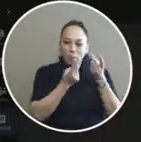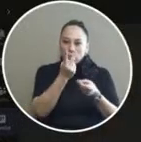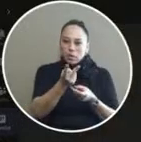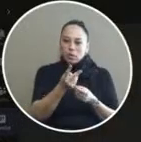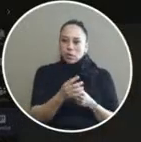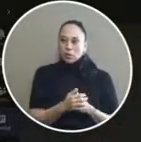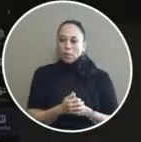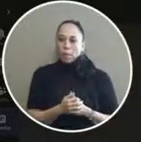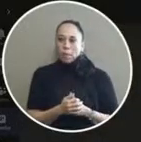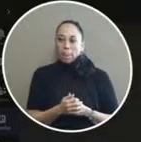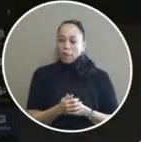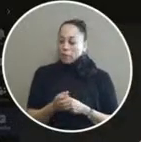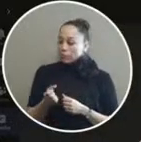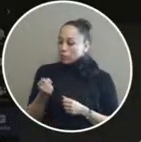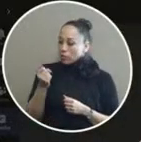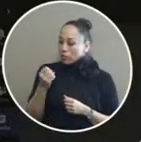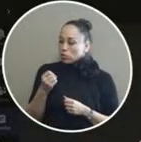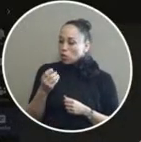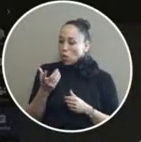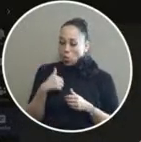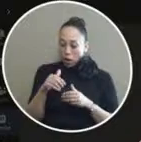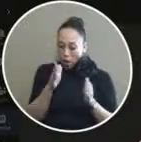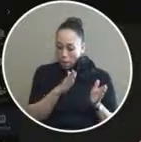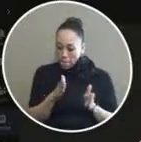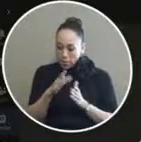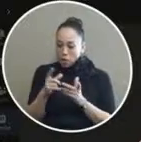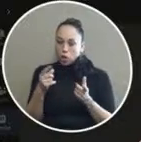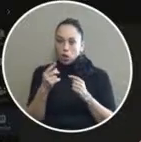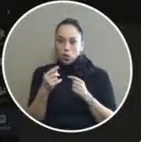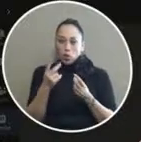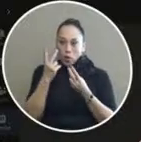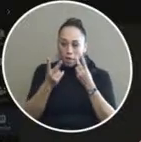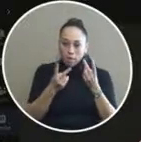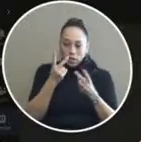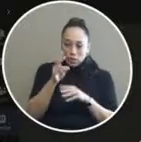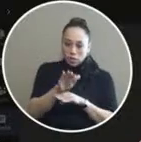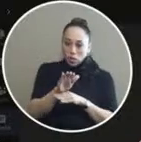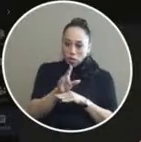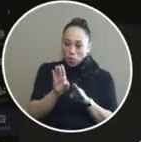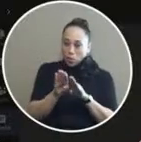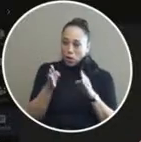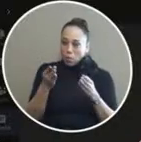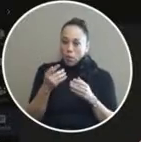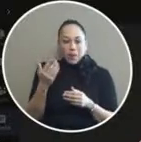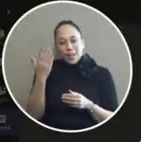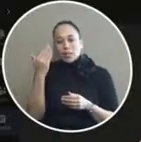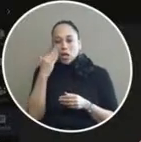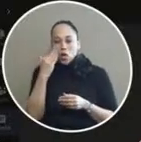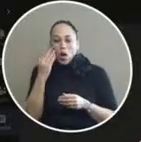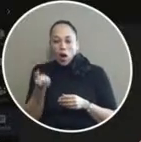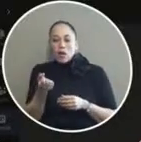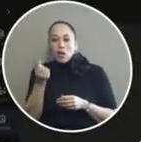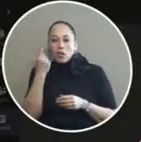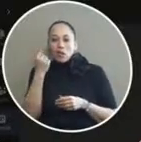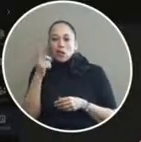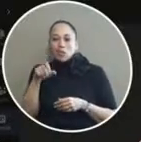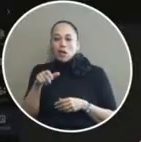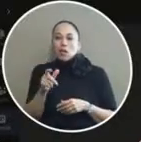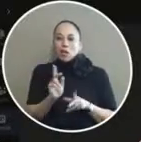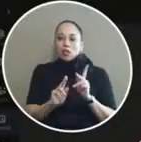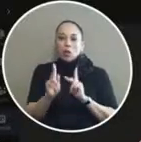So we're planning on doing site visits and in the evenings when they're open. I mean, I understand the need for people